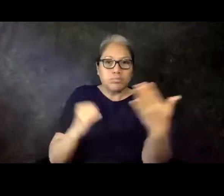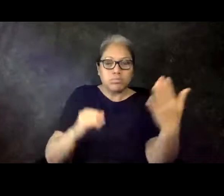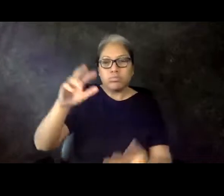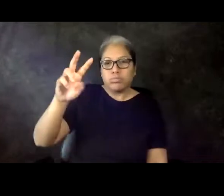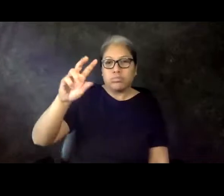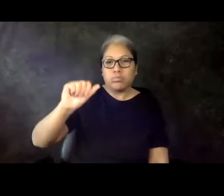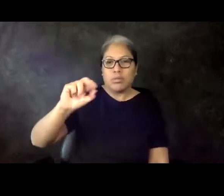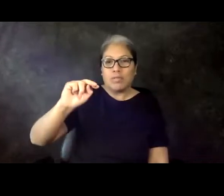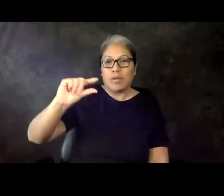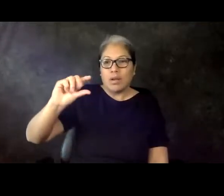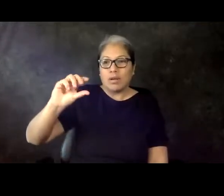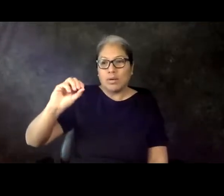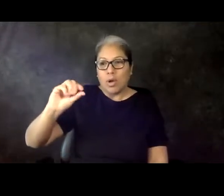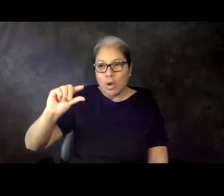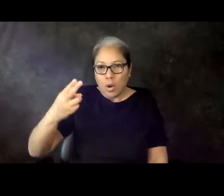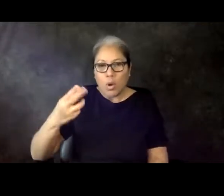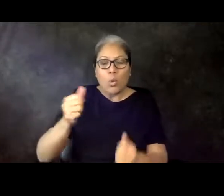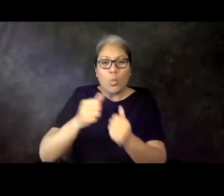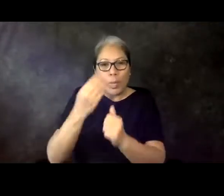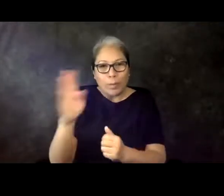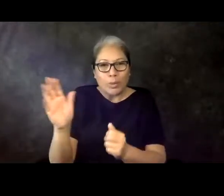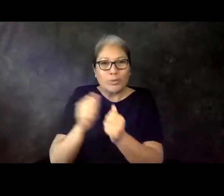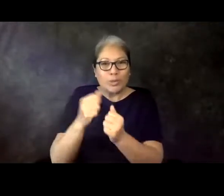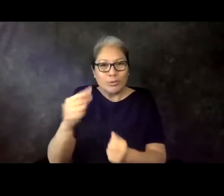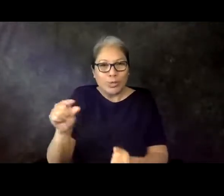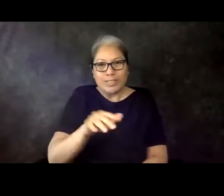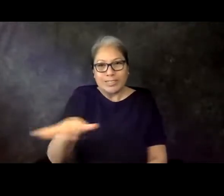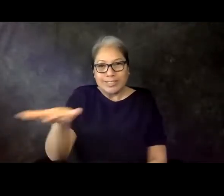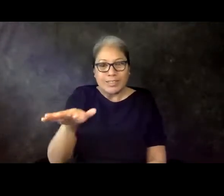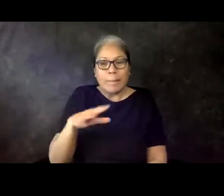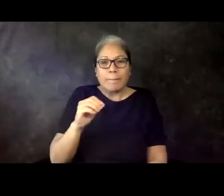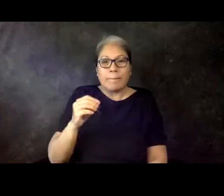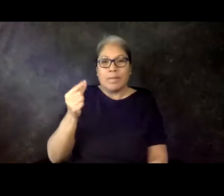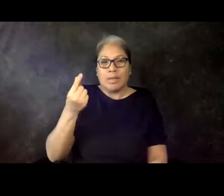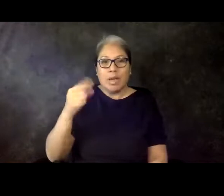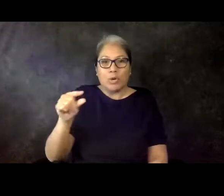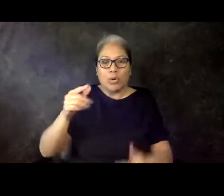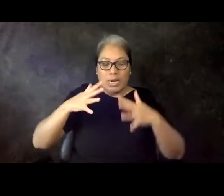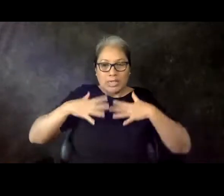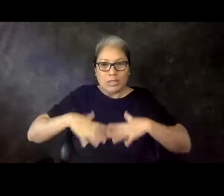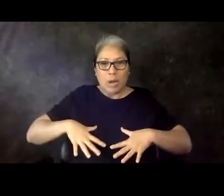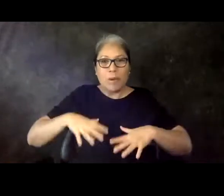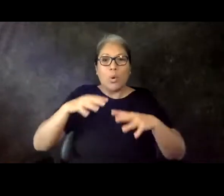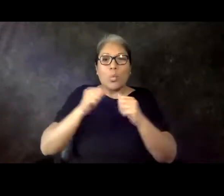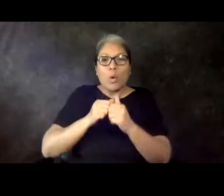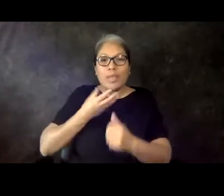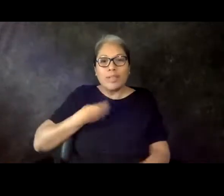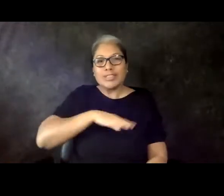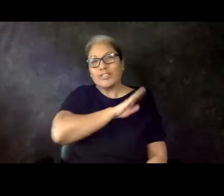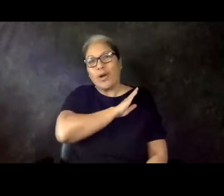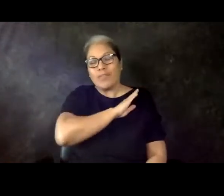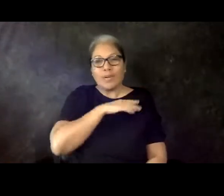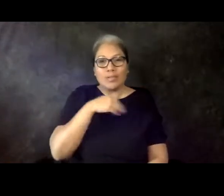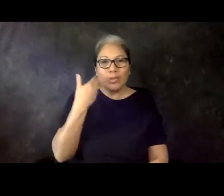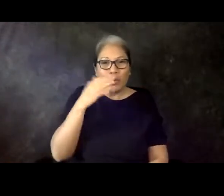with some blues and greens, and I'm wearing a green top with a scarf. I don't know if you can tell, but it